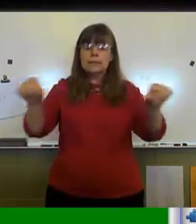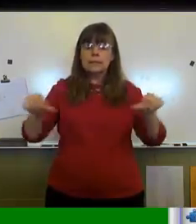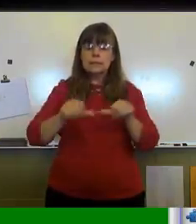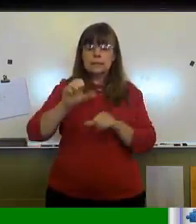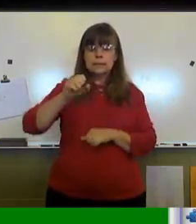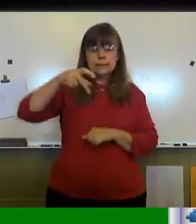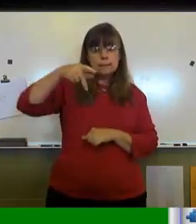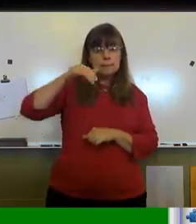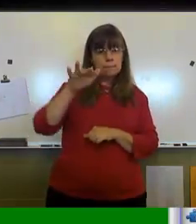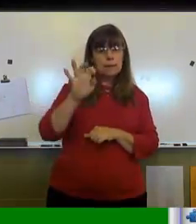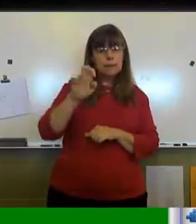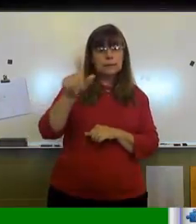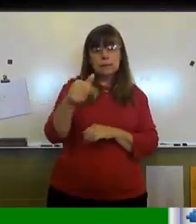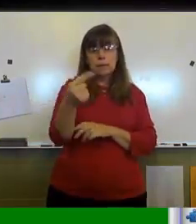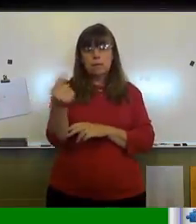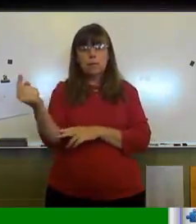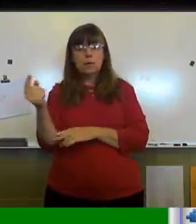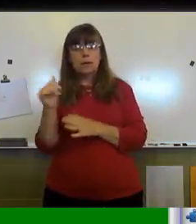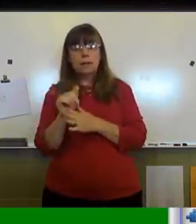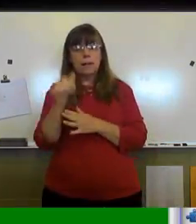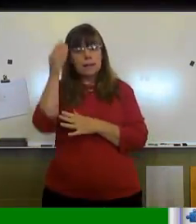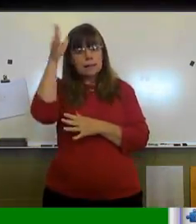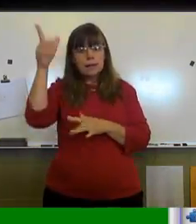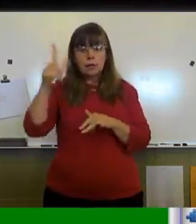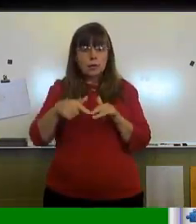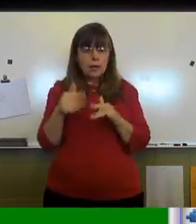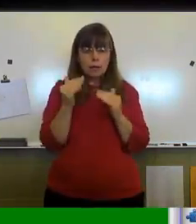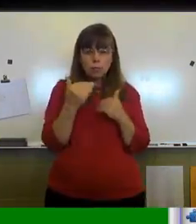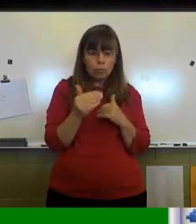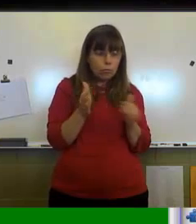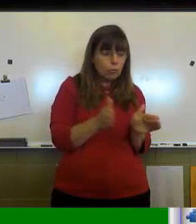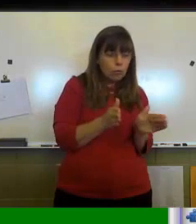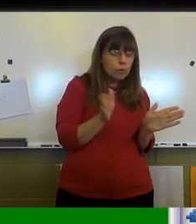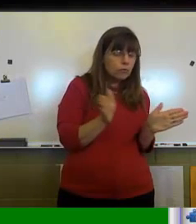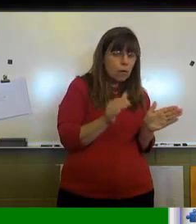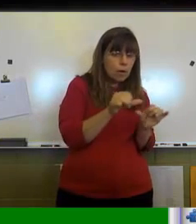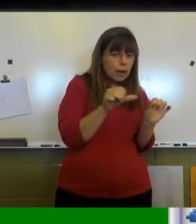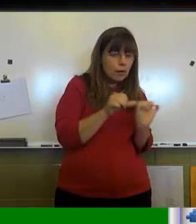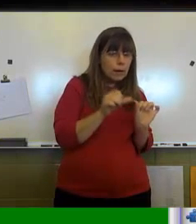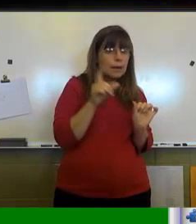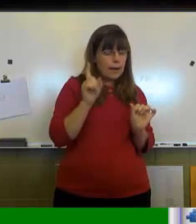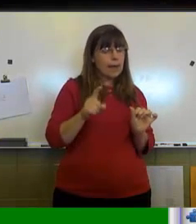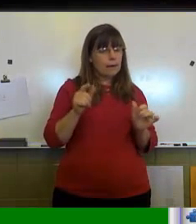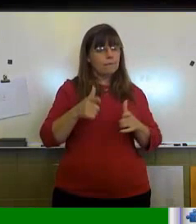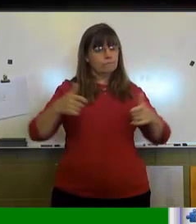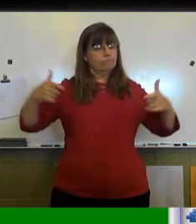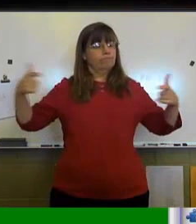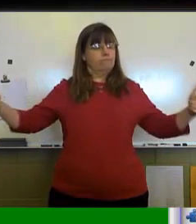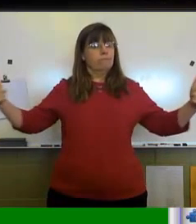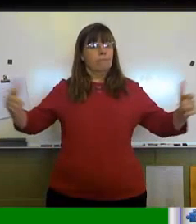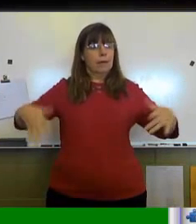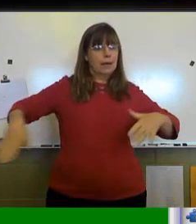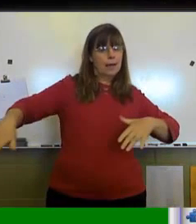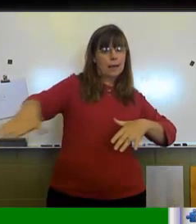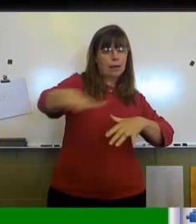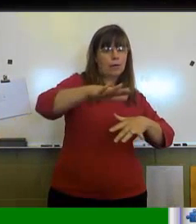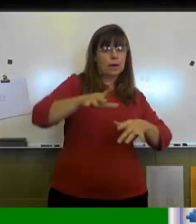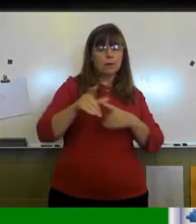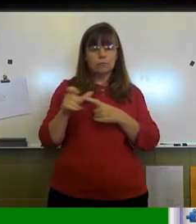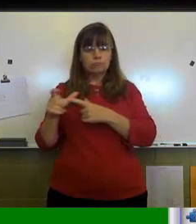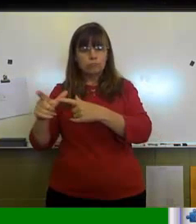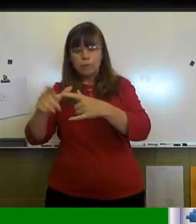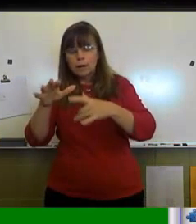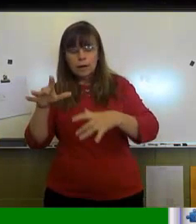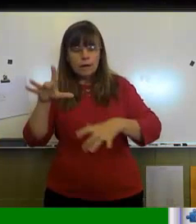need a lot of space to live. Like a deer, you can't just keep a deer in your backyard and expect it to survive. It needs a lot of land